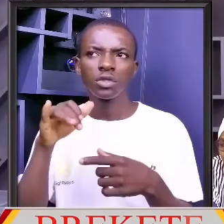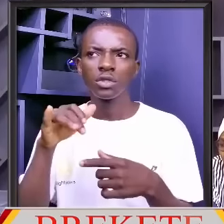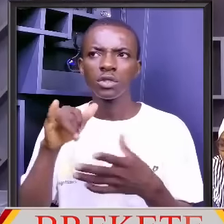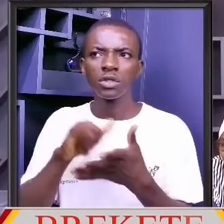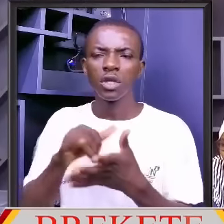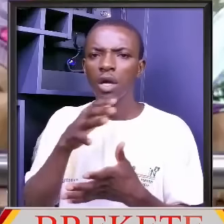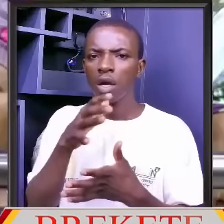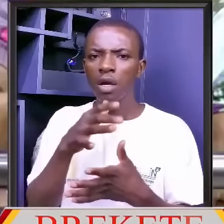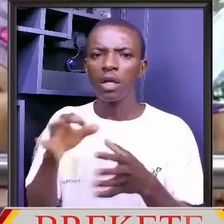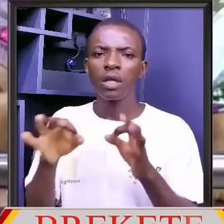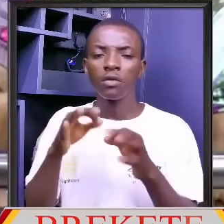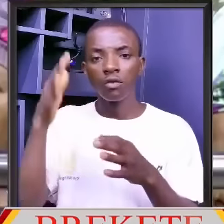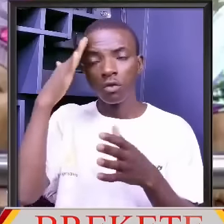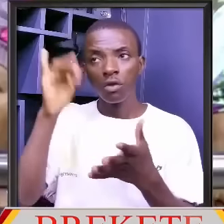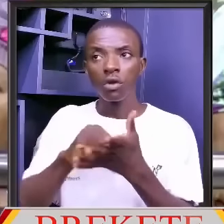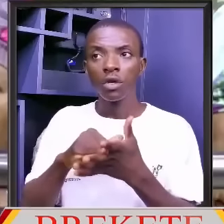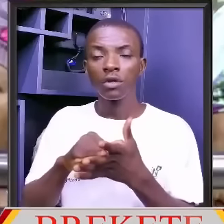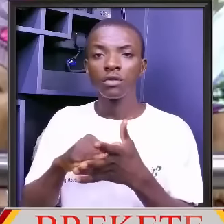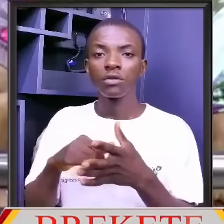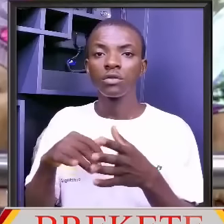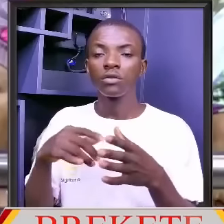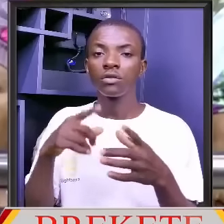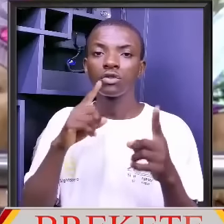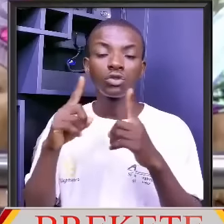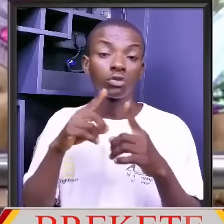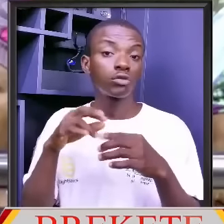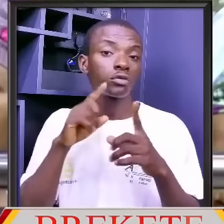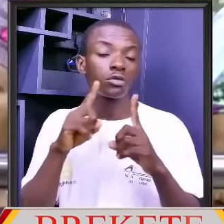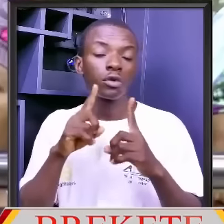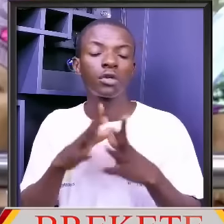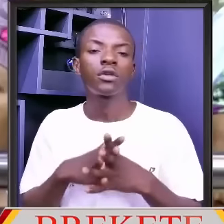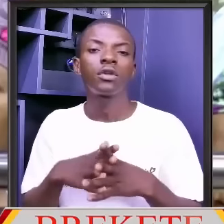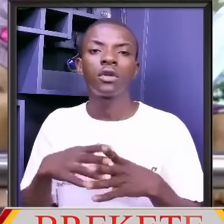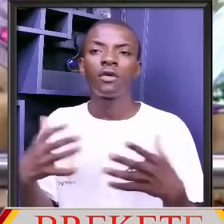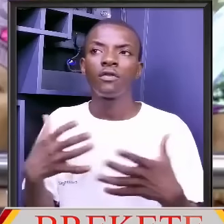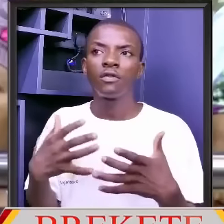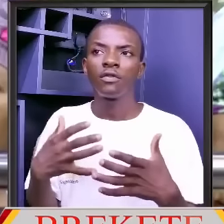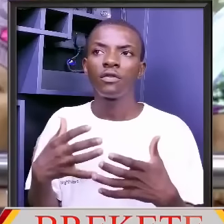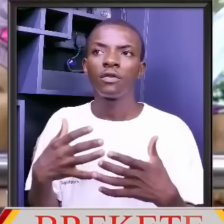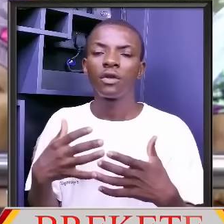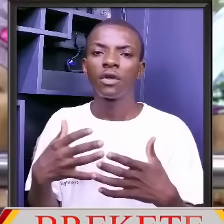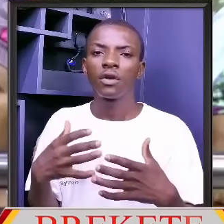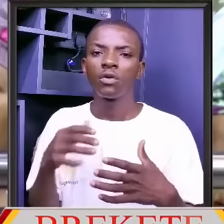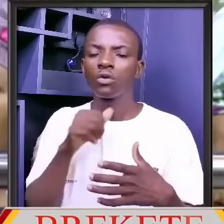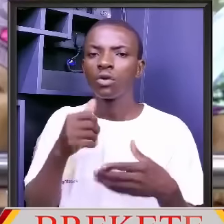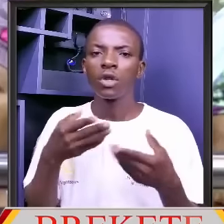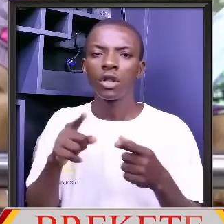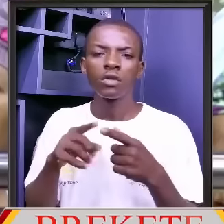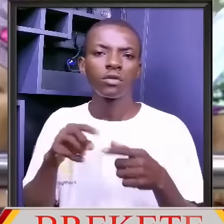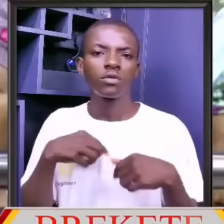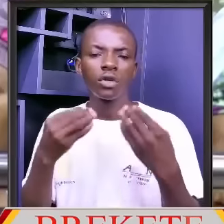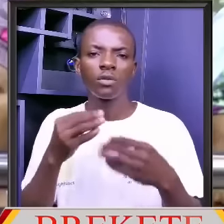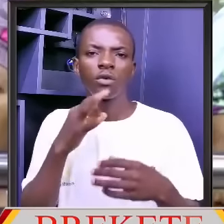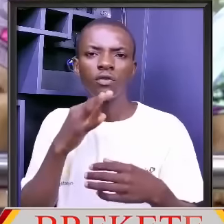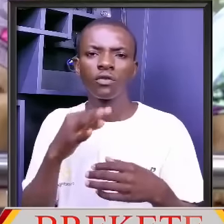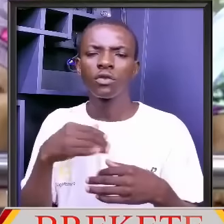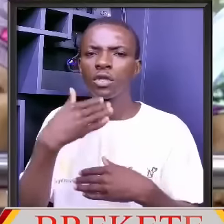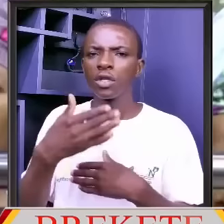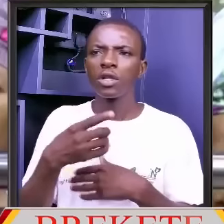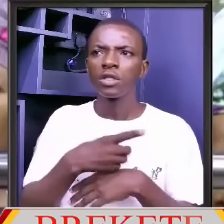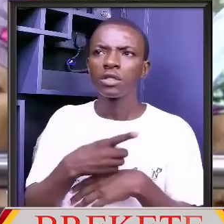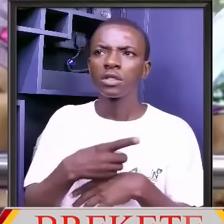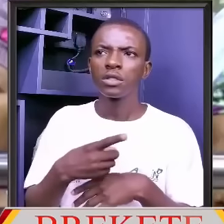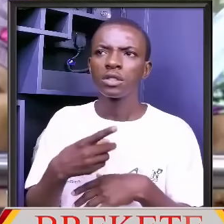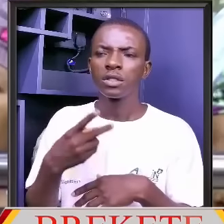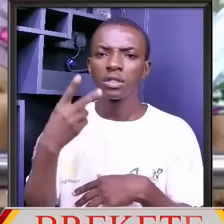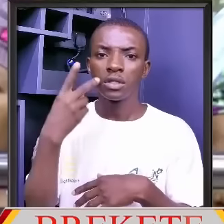no say if my mama don't talk, she don't talk amo. Say fear not go let them give me food. The next day I